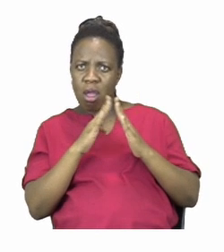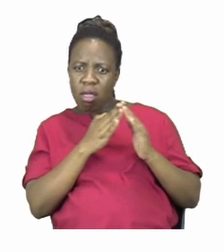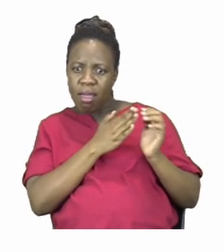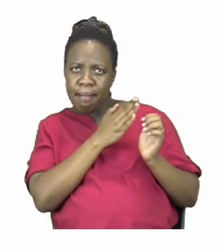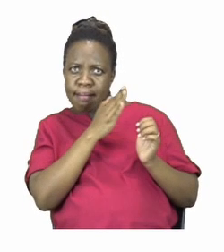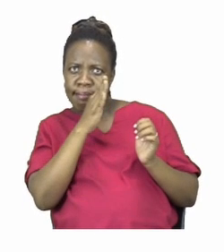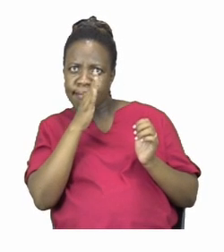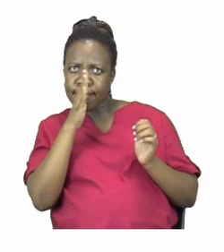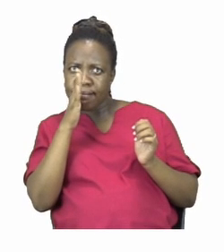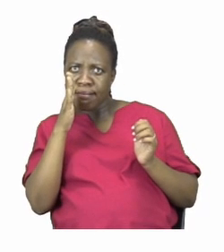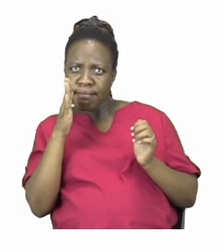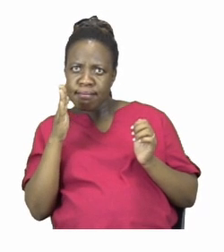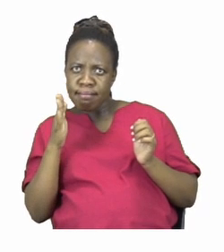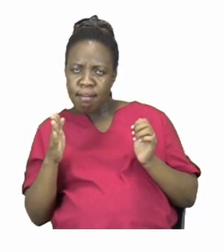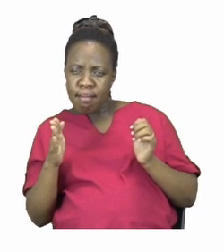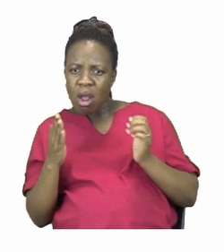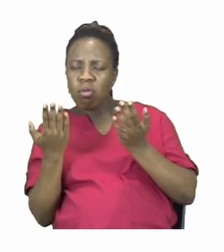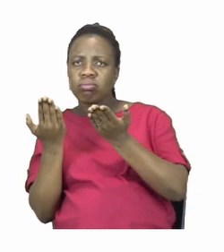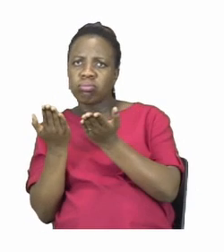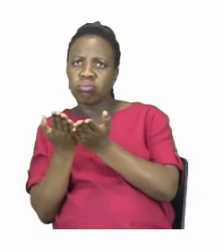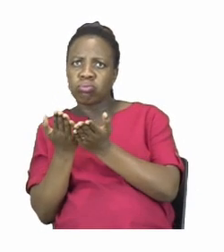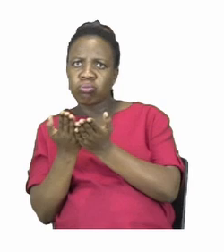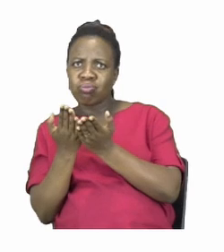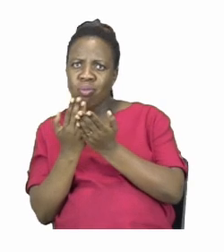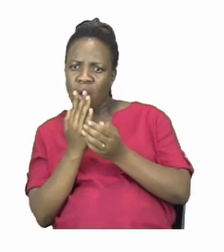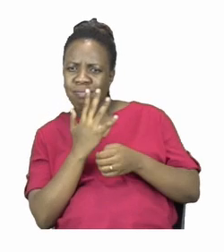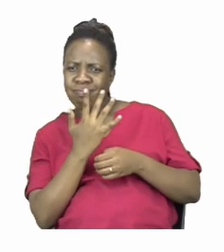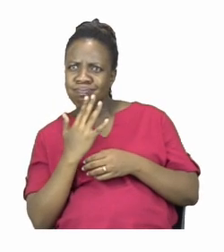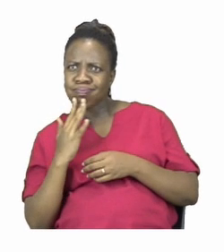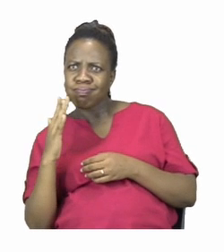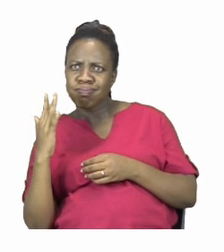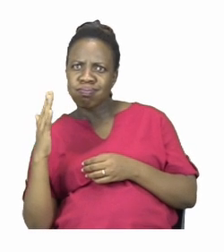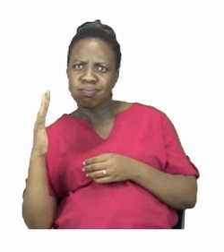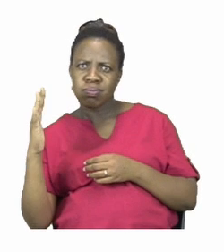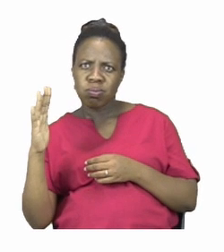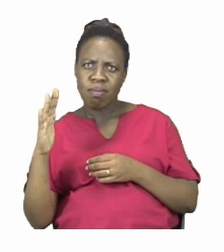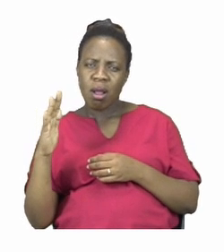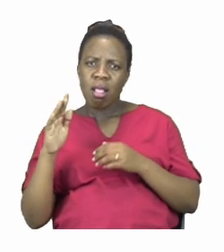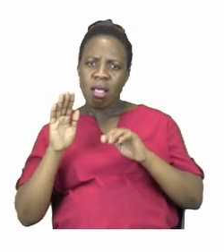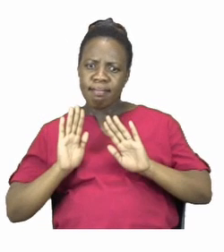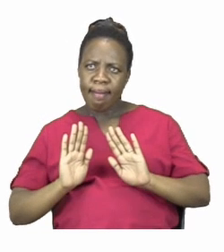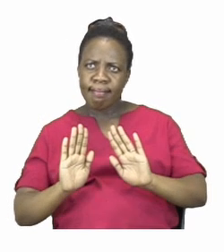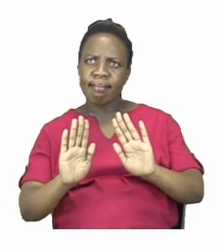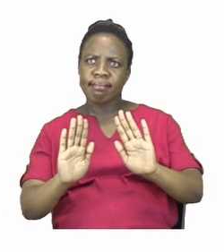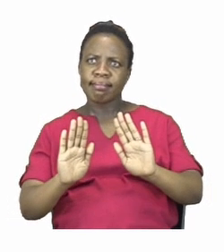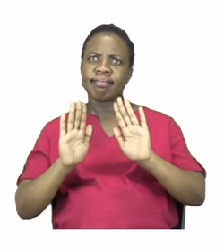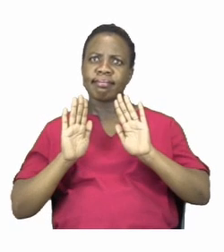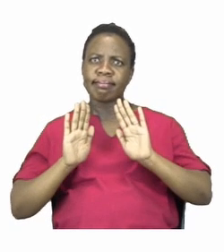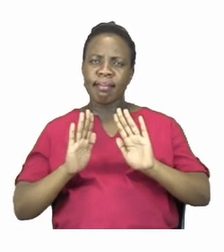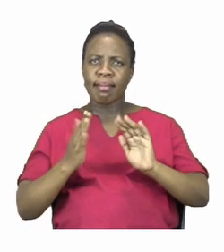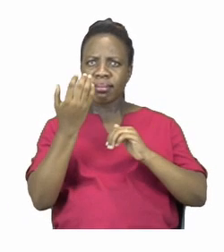is surrounded by trees, and then you also have a little swing set there. All